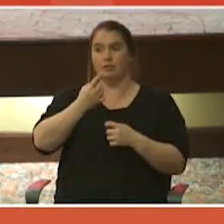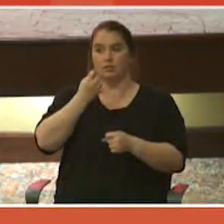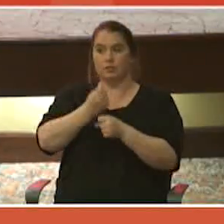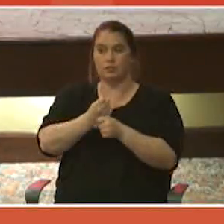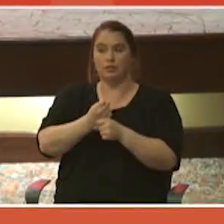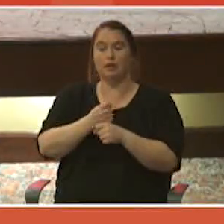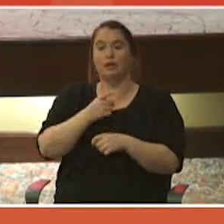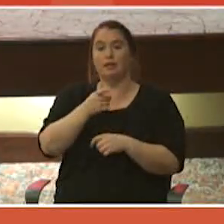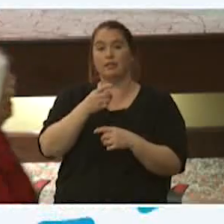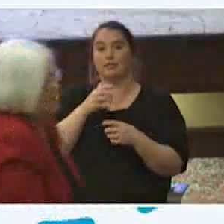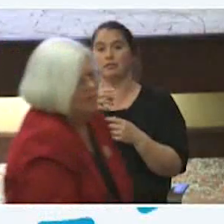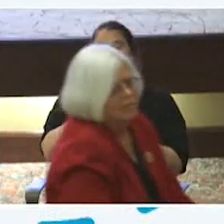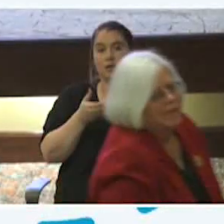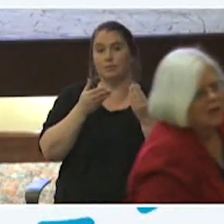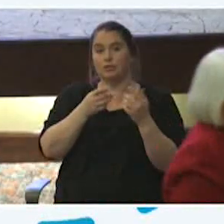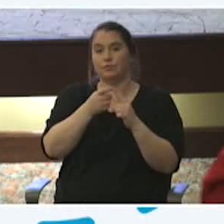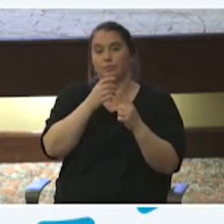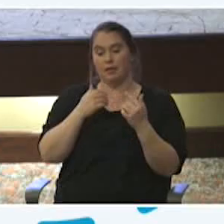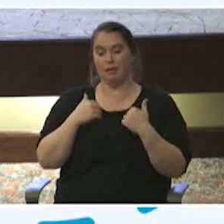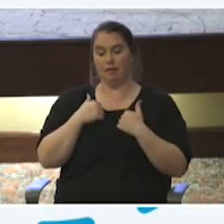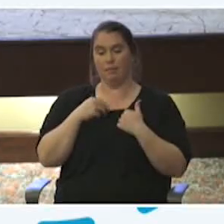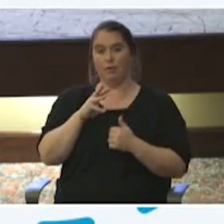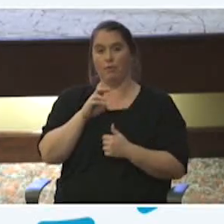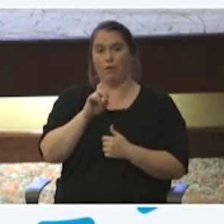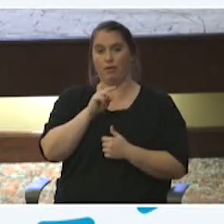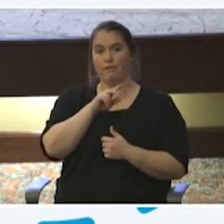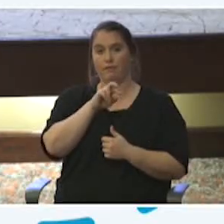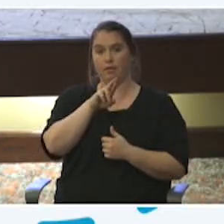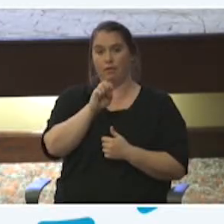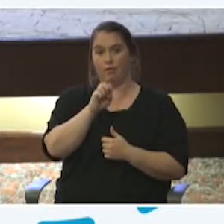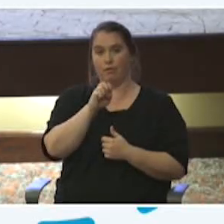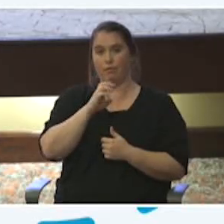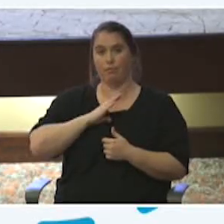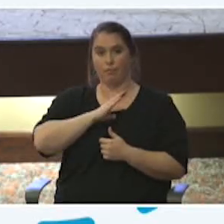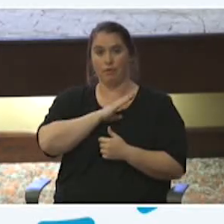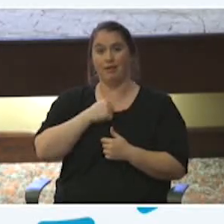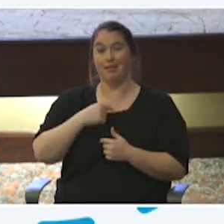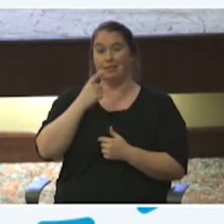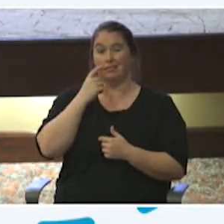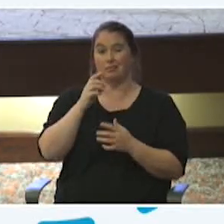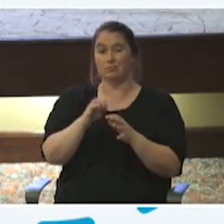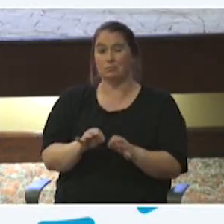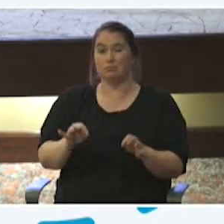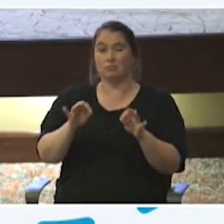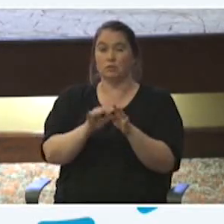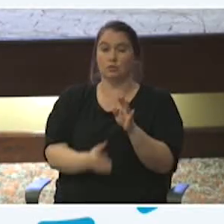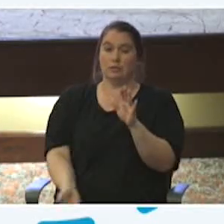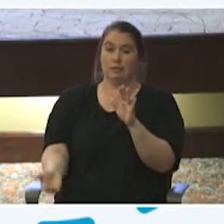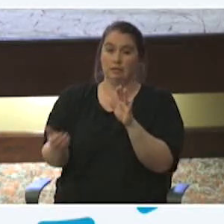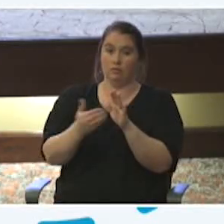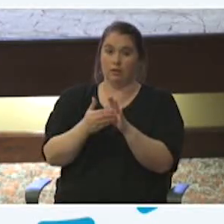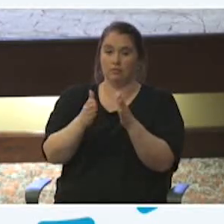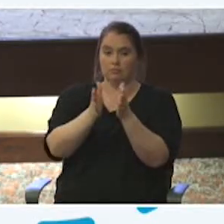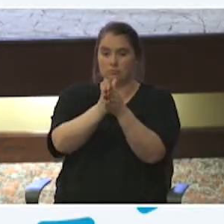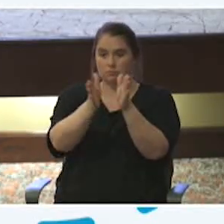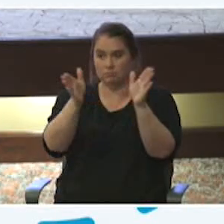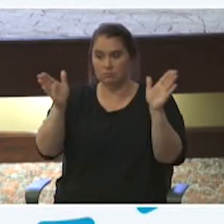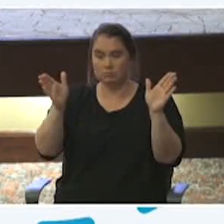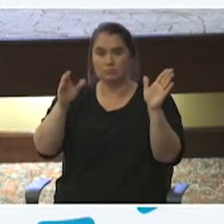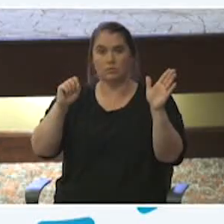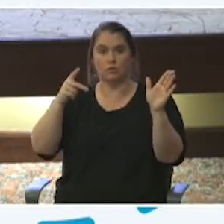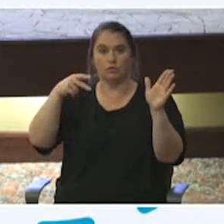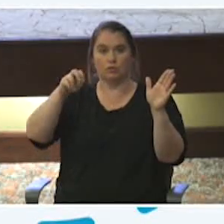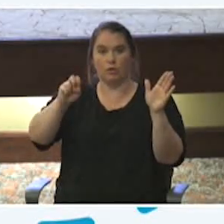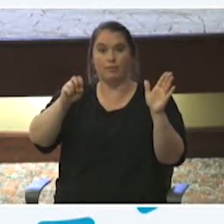from the Animal Welfare Board. I think it's really important to reiterate the scope, especially if there's media or new